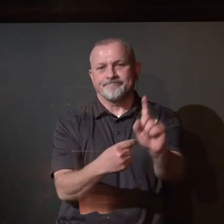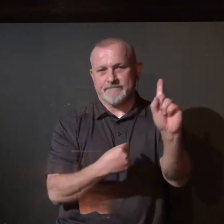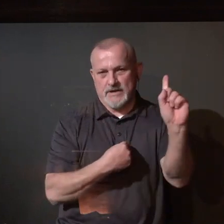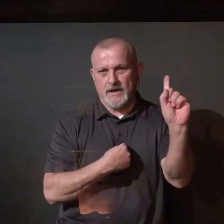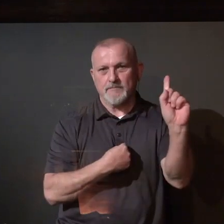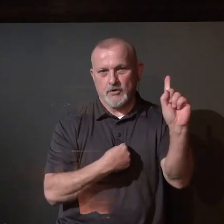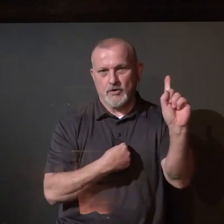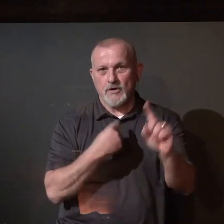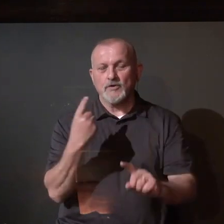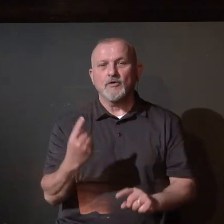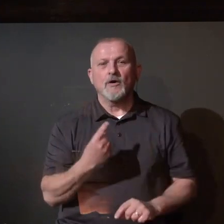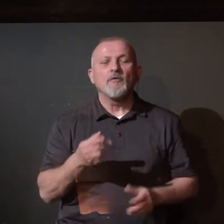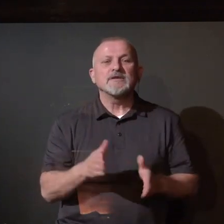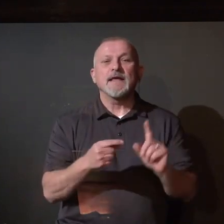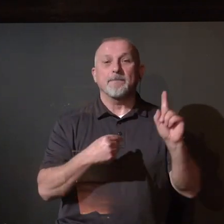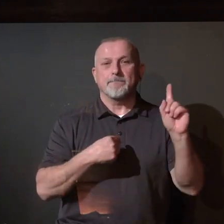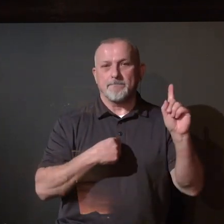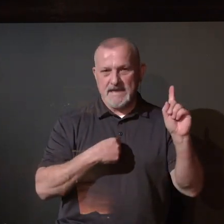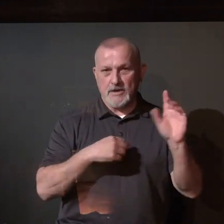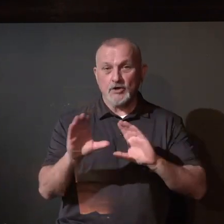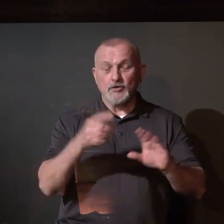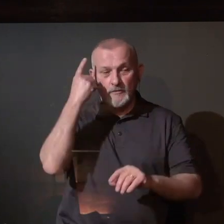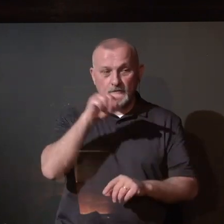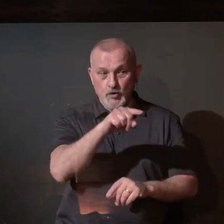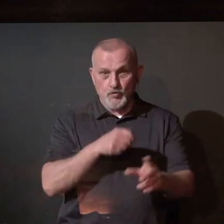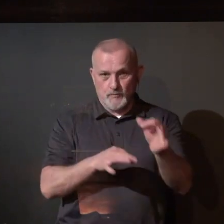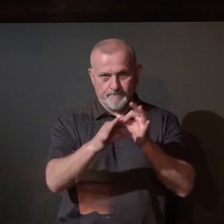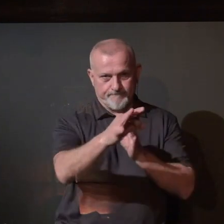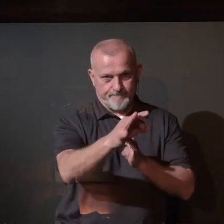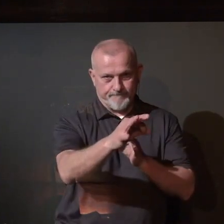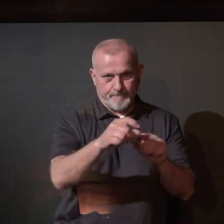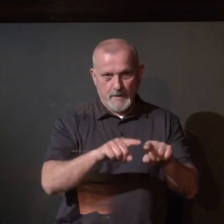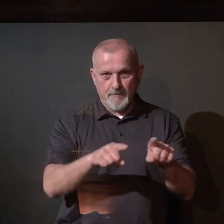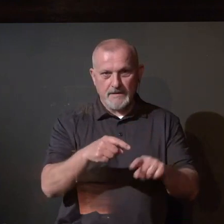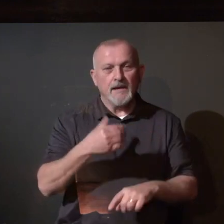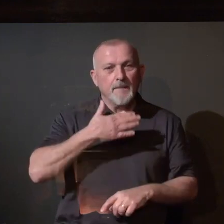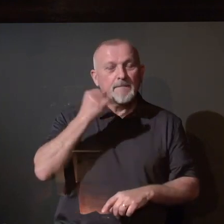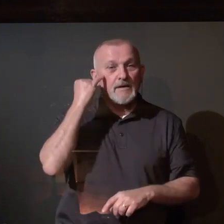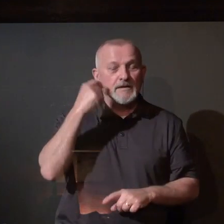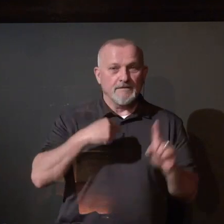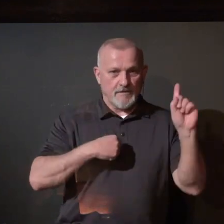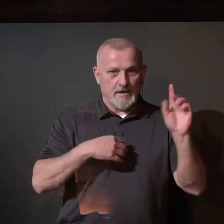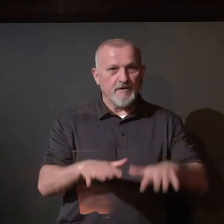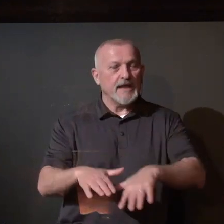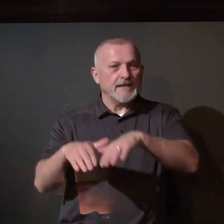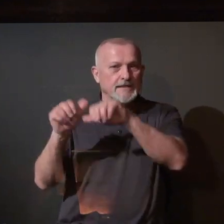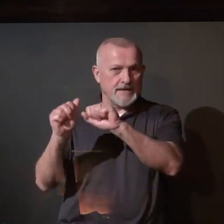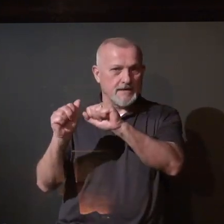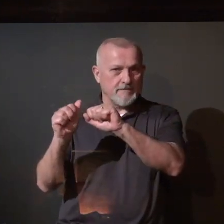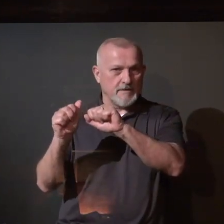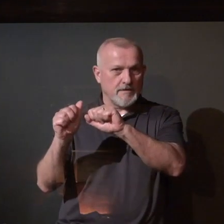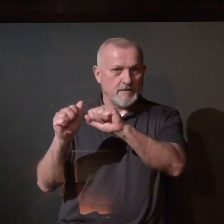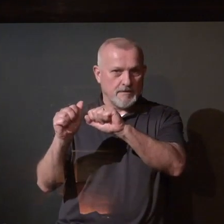And you'll always let me do it for you. But it's better that I leave. Because I believe that Jesus understood this. That's